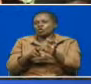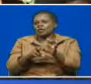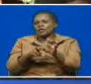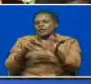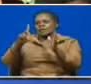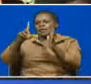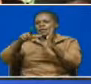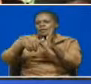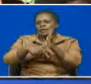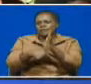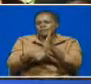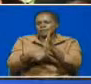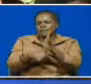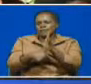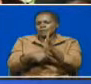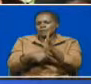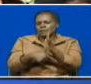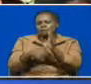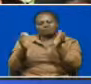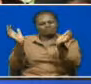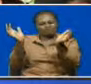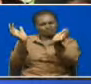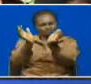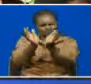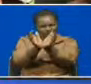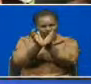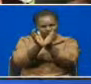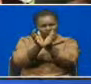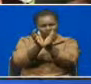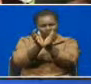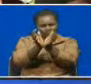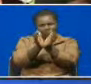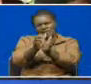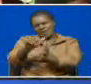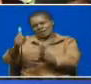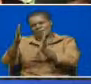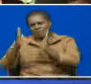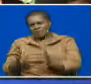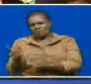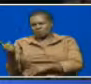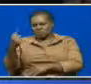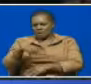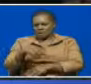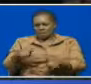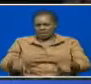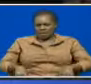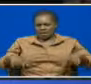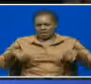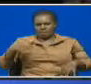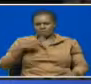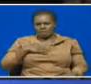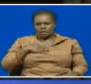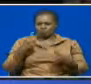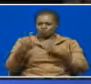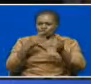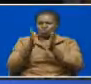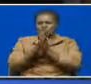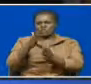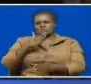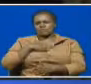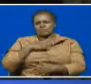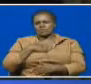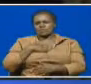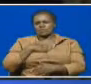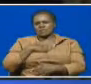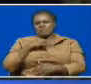later in jail, and another person just came in my life and just talked to me, because he